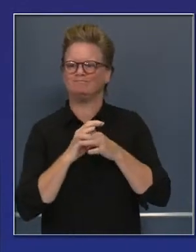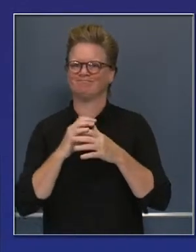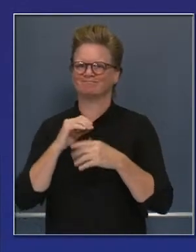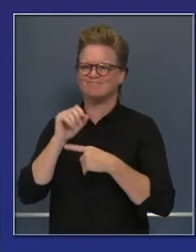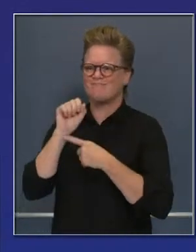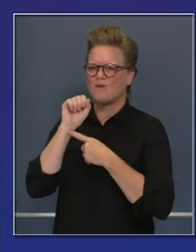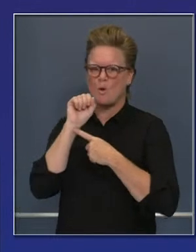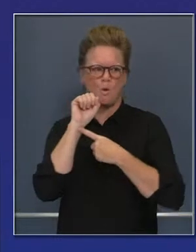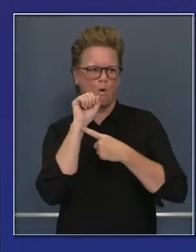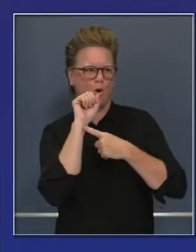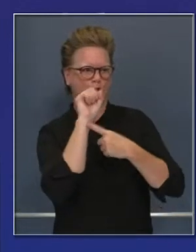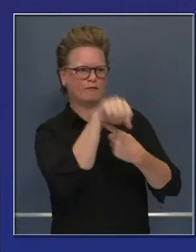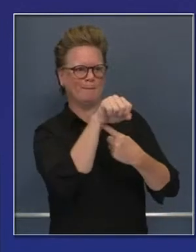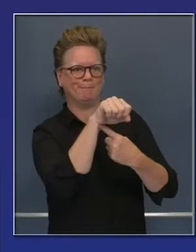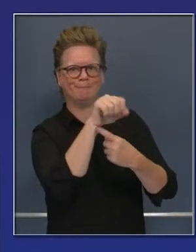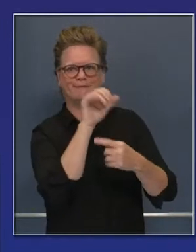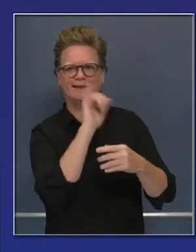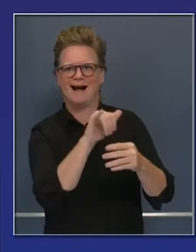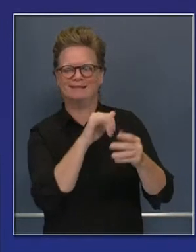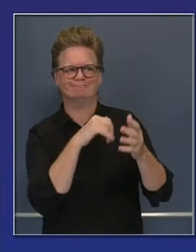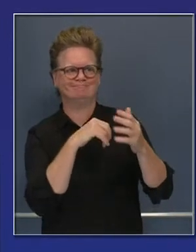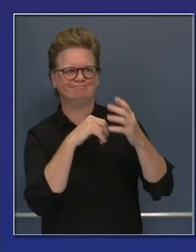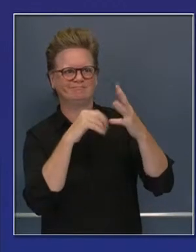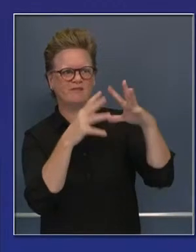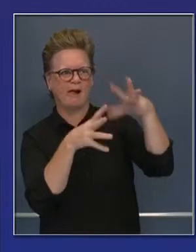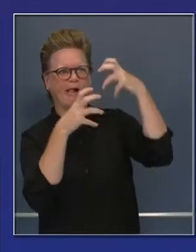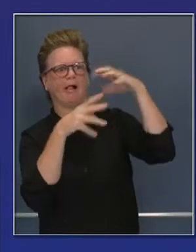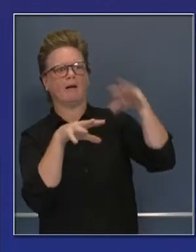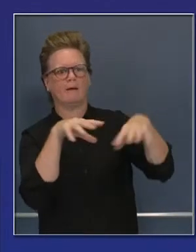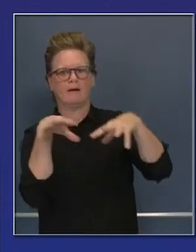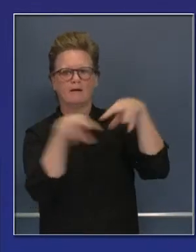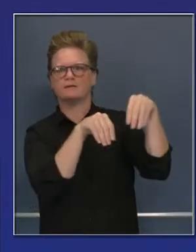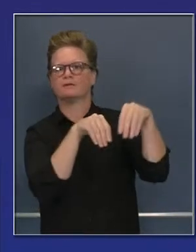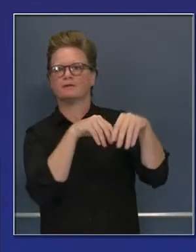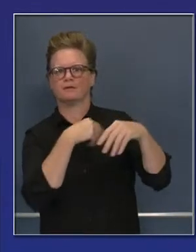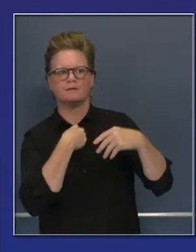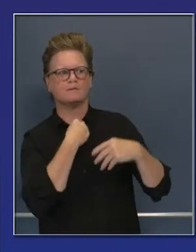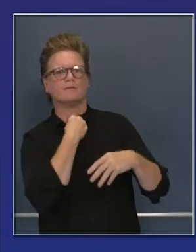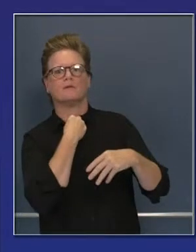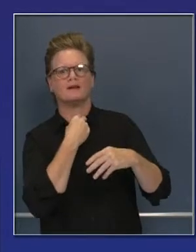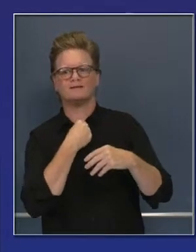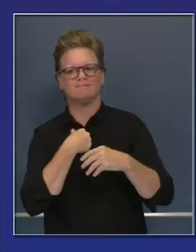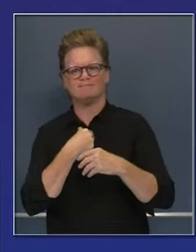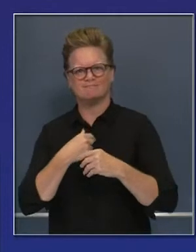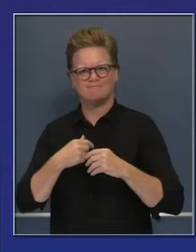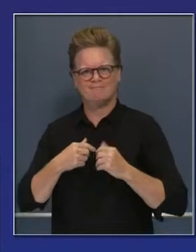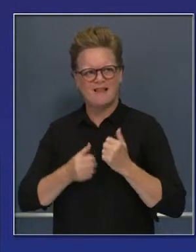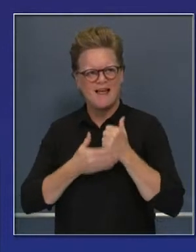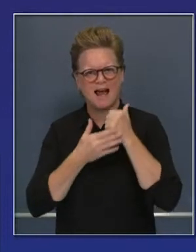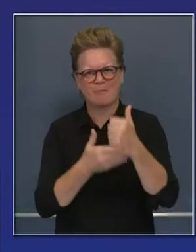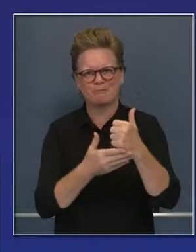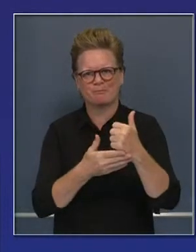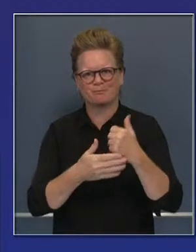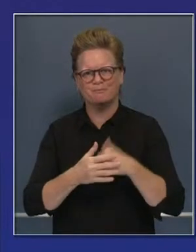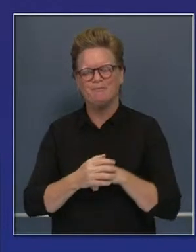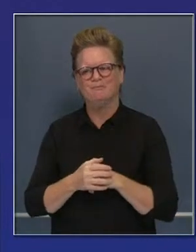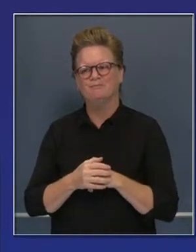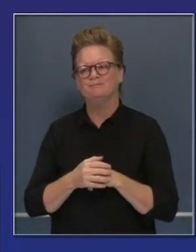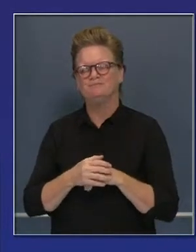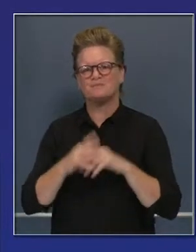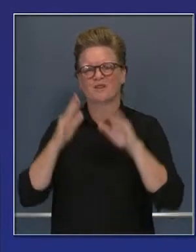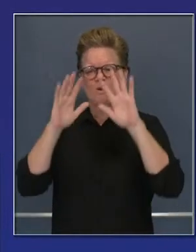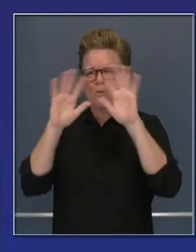across the spectrum, from energy to the issues of wildfires. And I can assure you, want to make this crystal clear, we